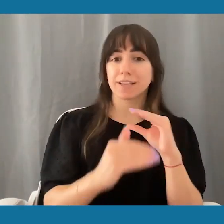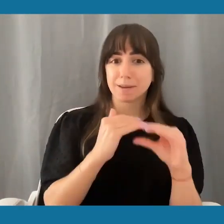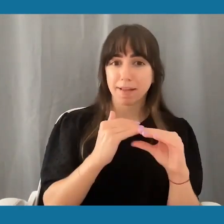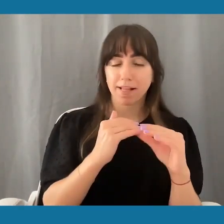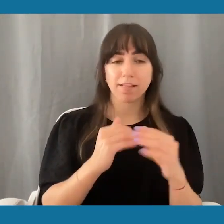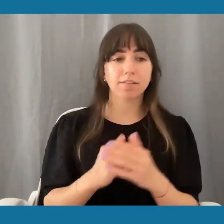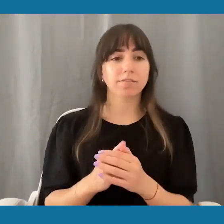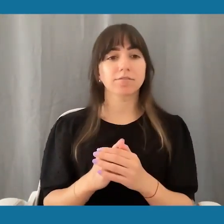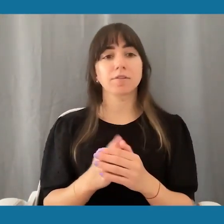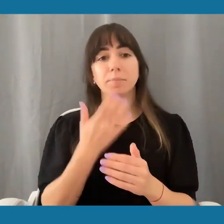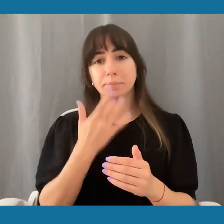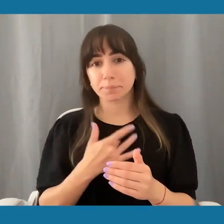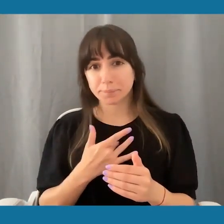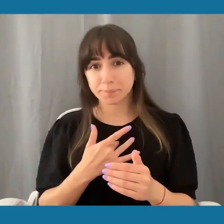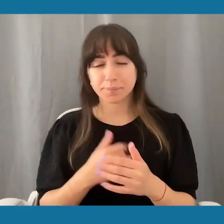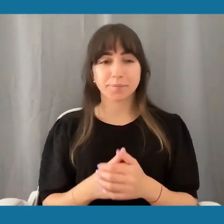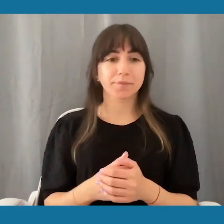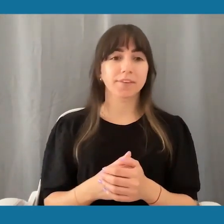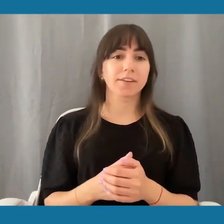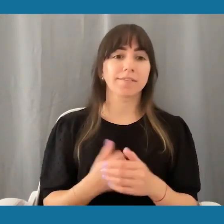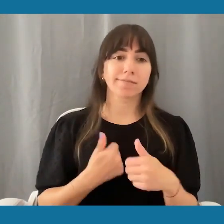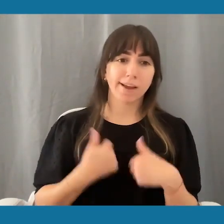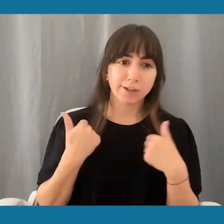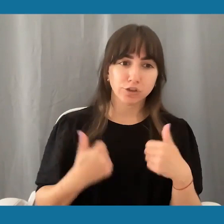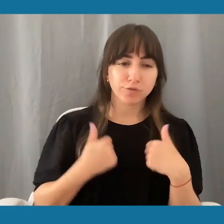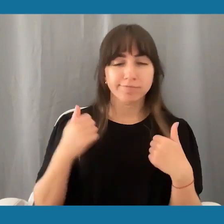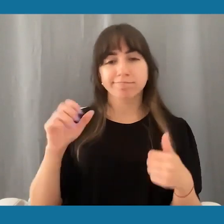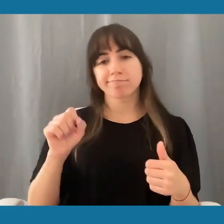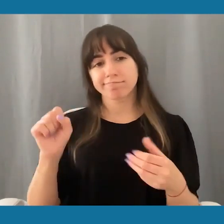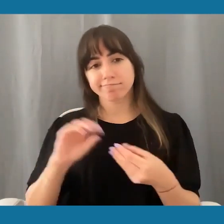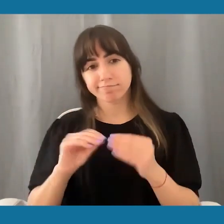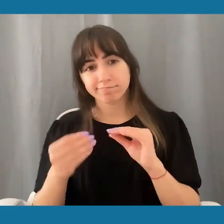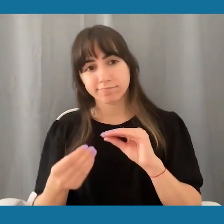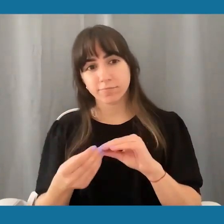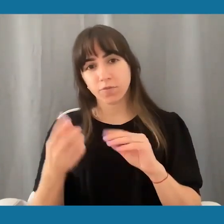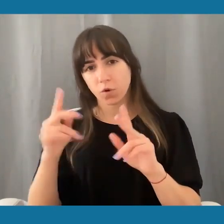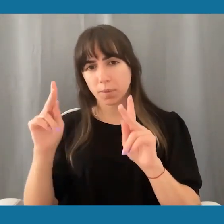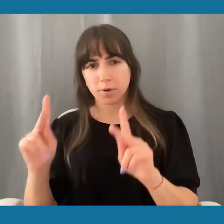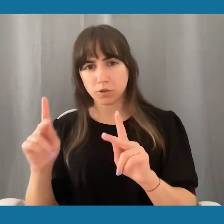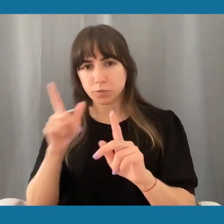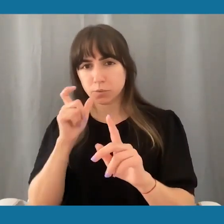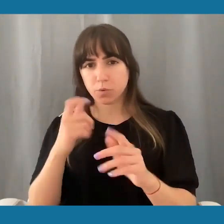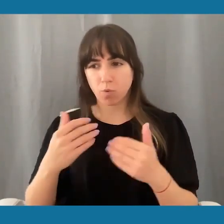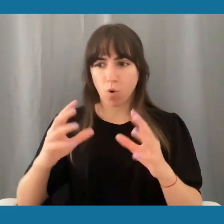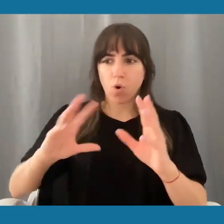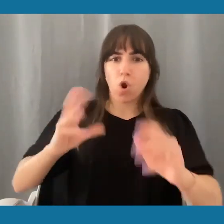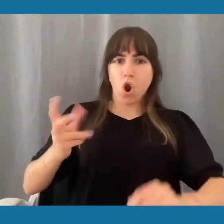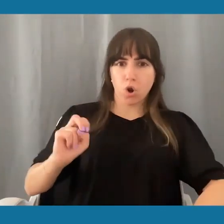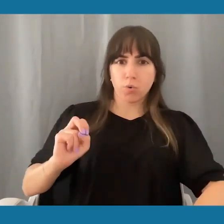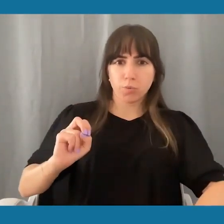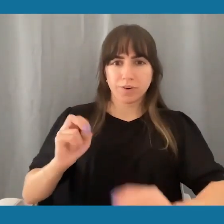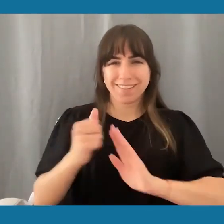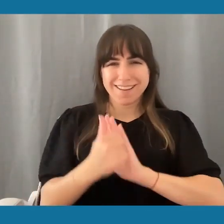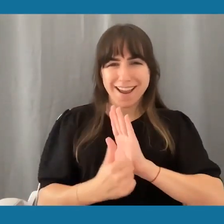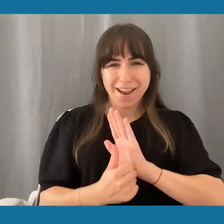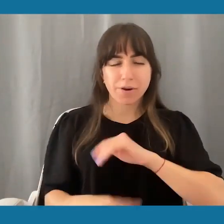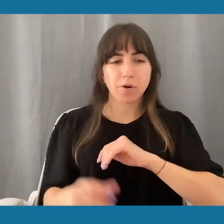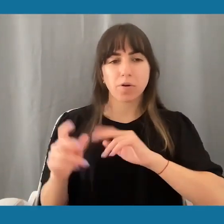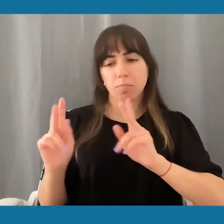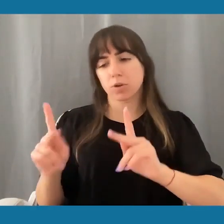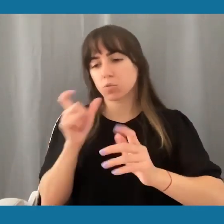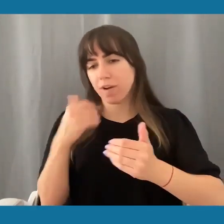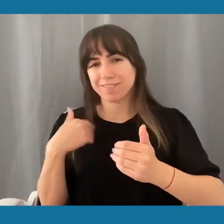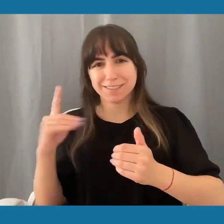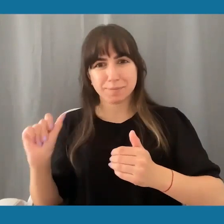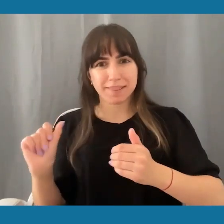the account or the individual with the disability. If it's somebody else managing it, their personal information as well. You have to go through